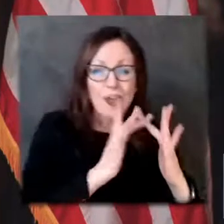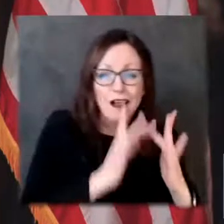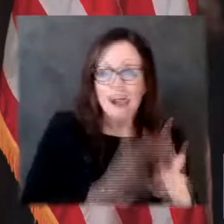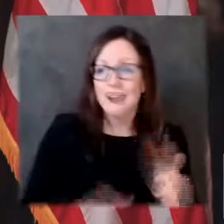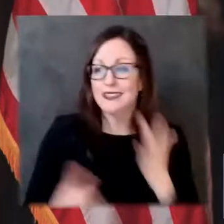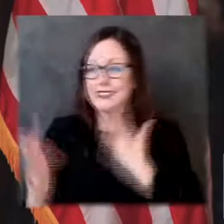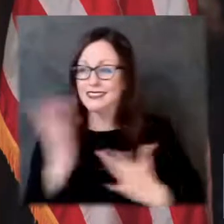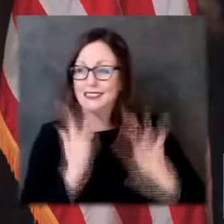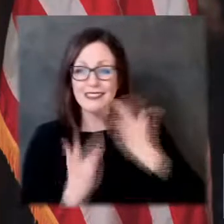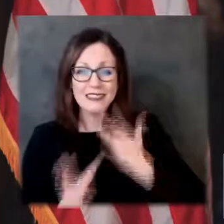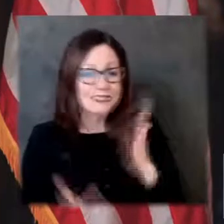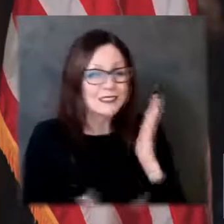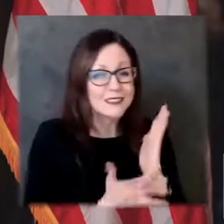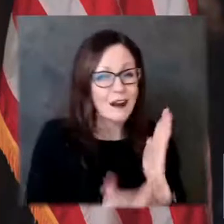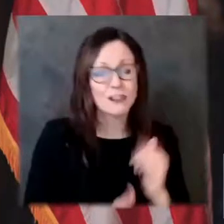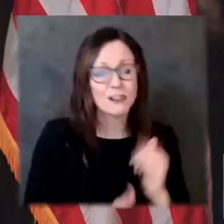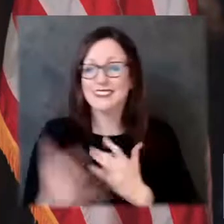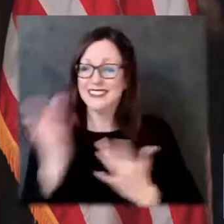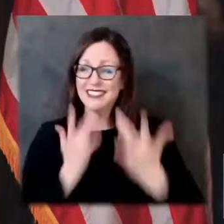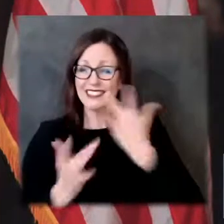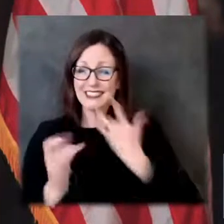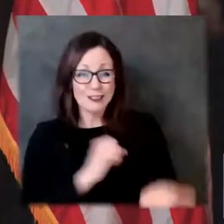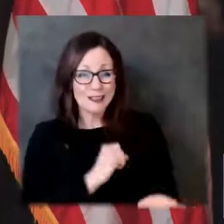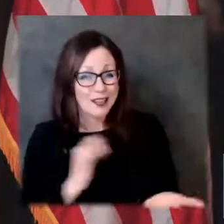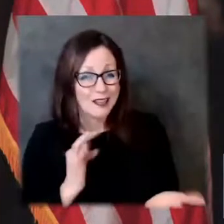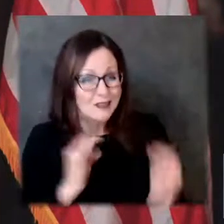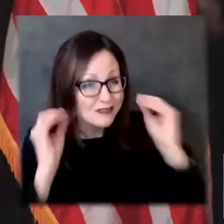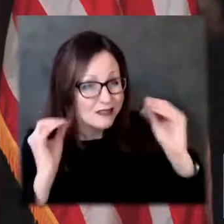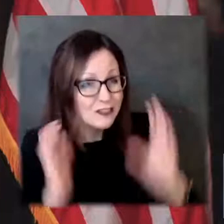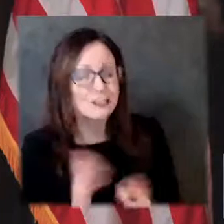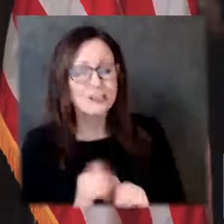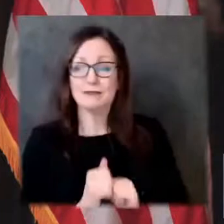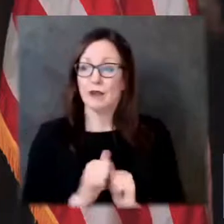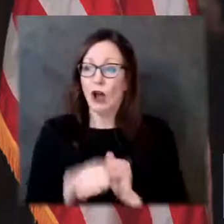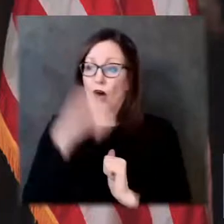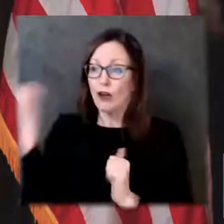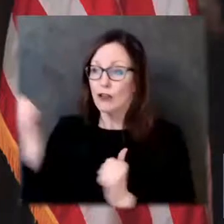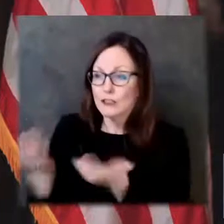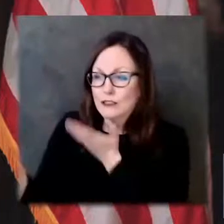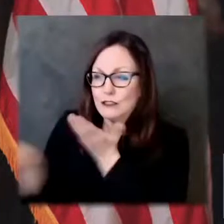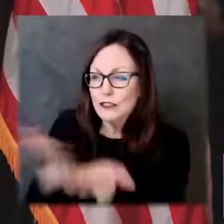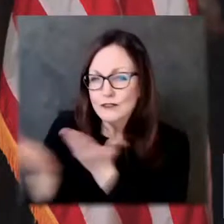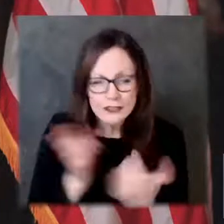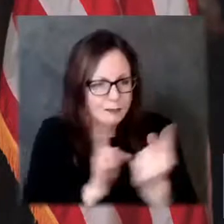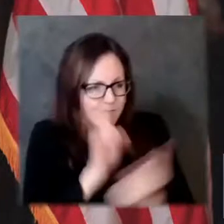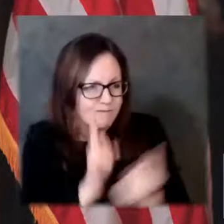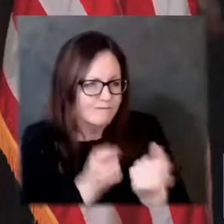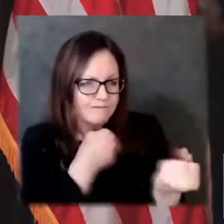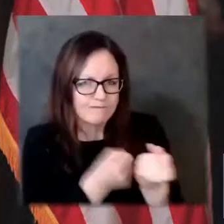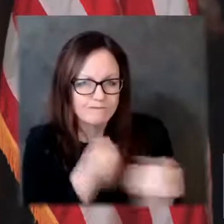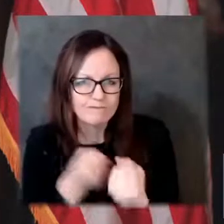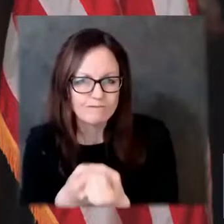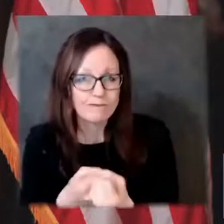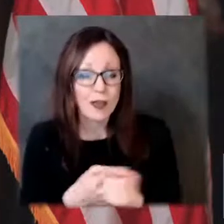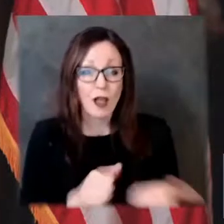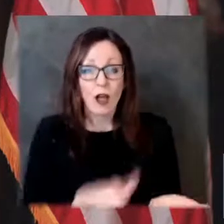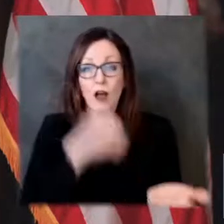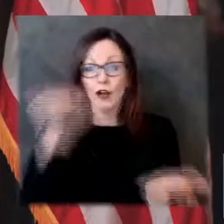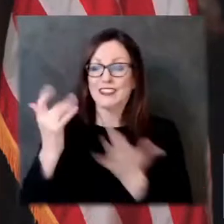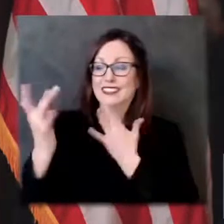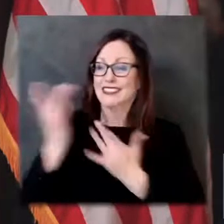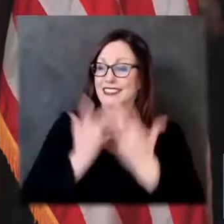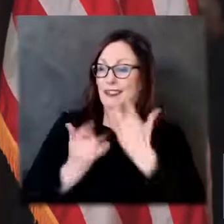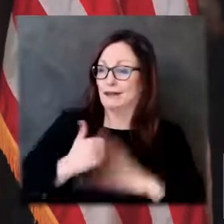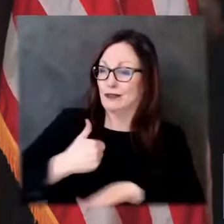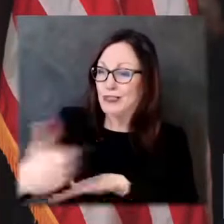kids, but provide schools with the budget flexibility to fund things like mental health services, keeping buses running,